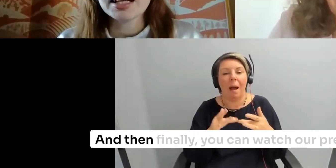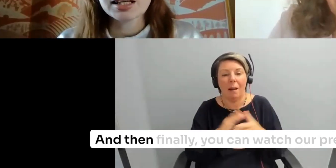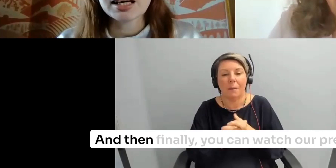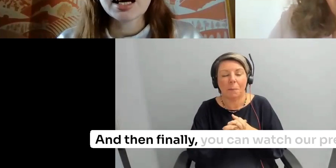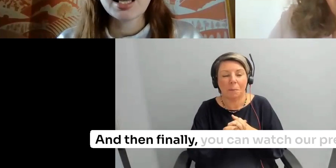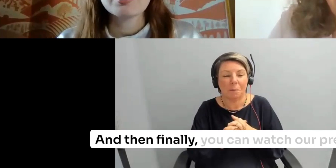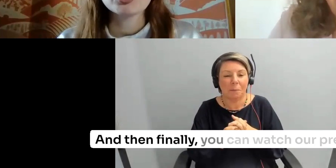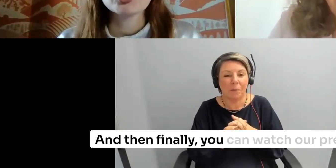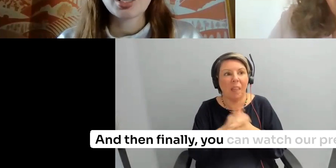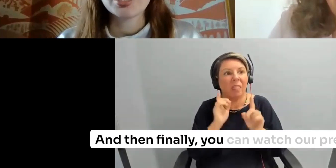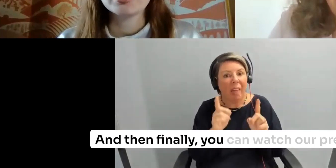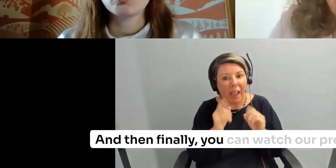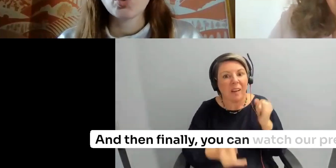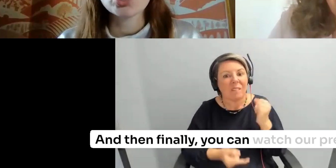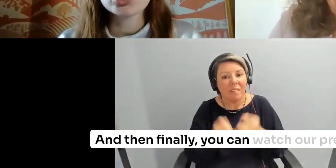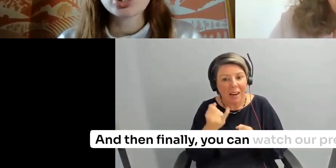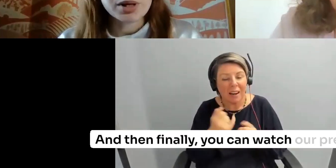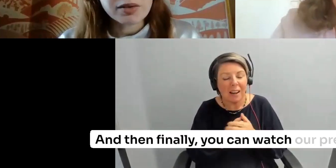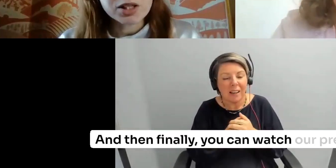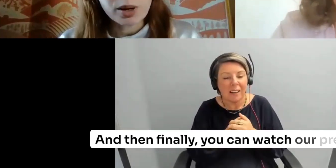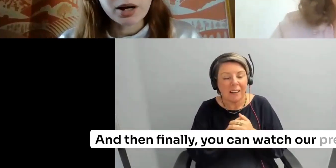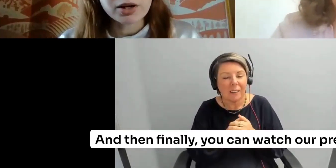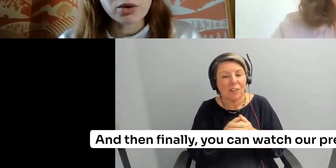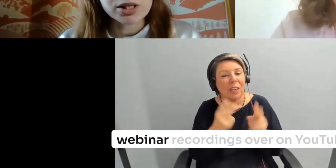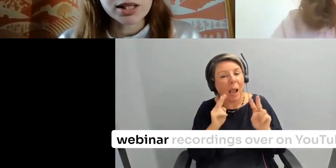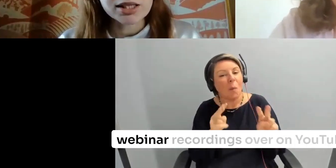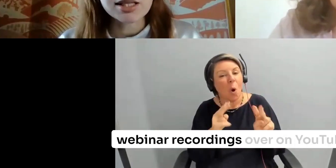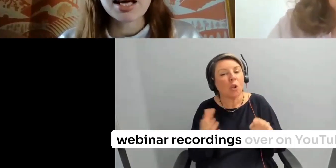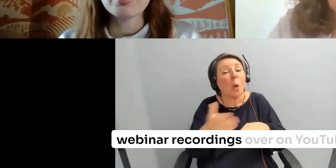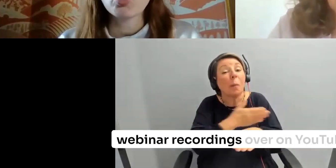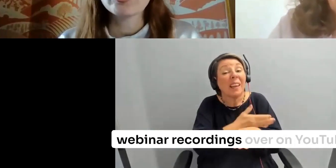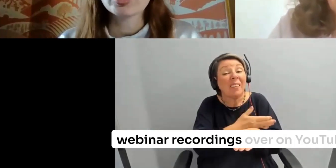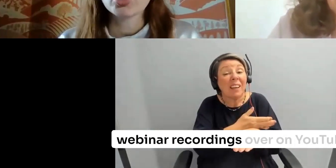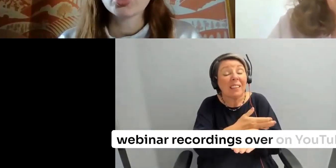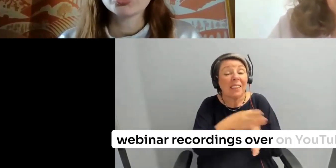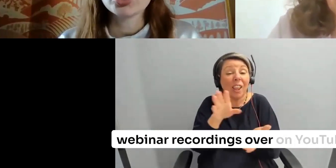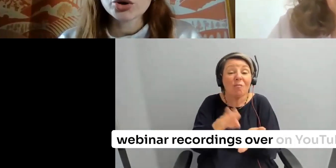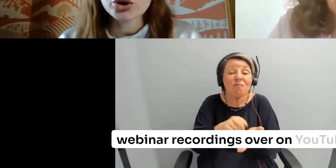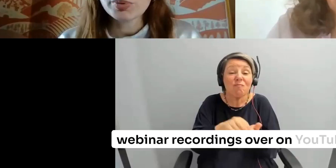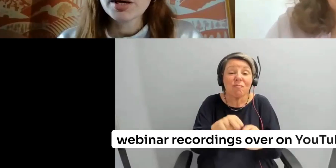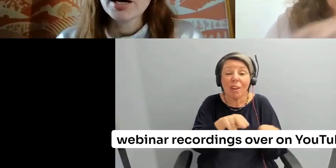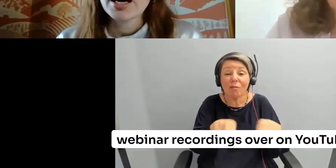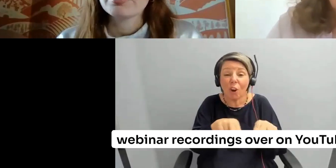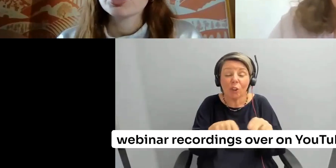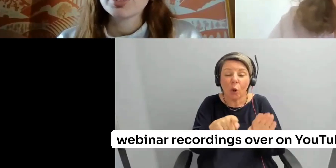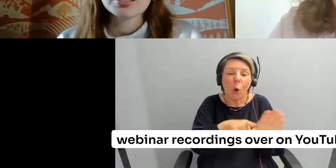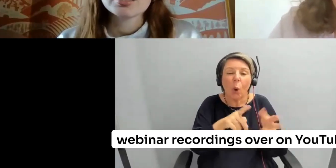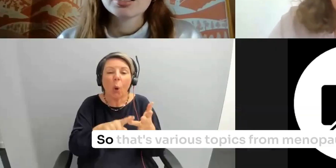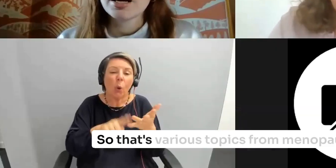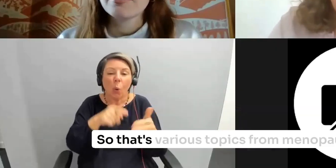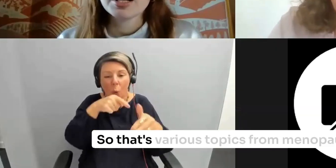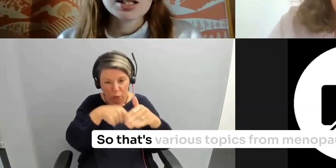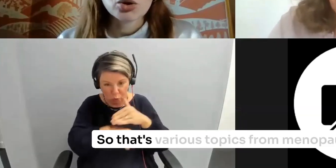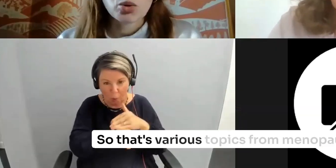then finally, you can watch our previous webinar recordings over on YouTube.